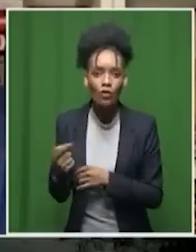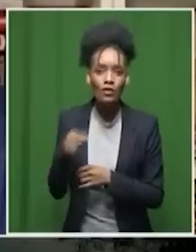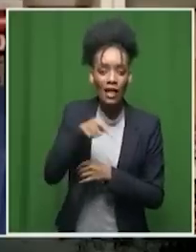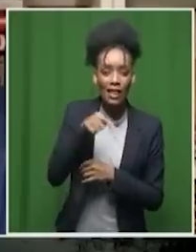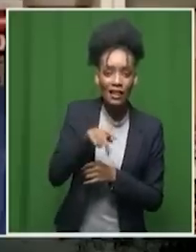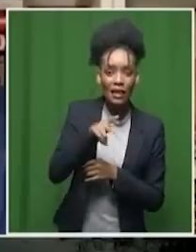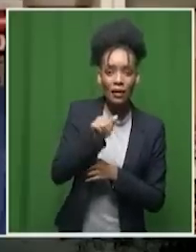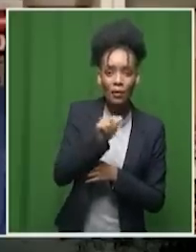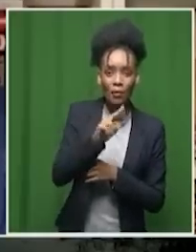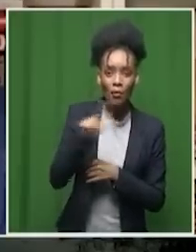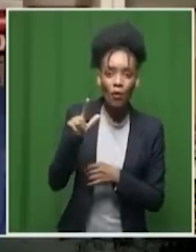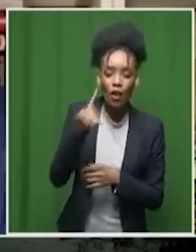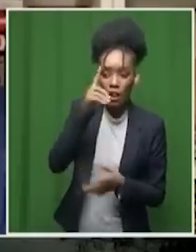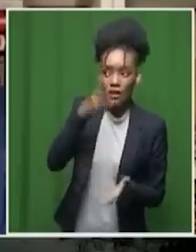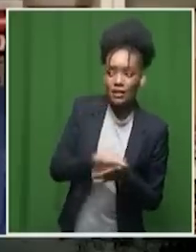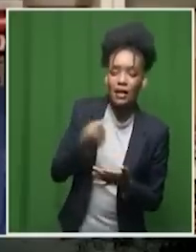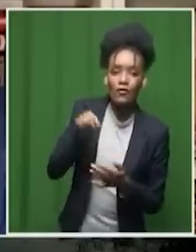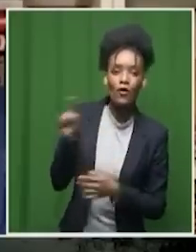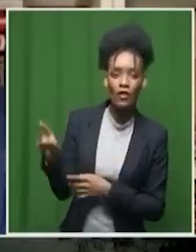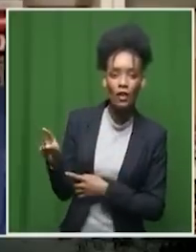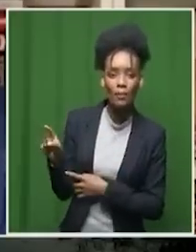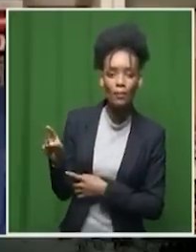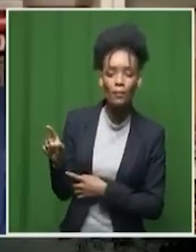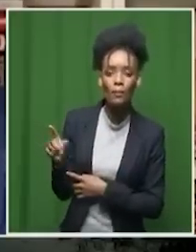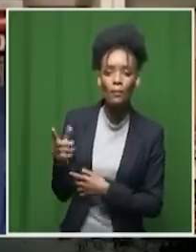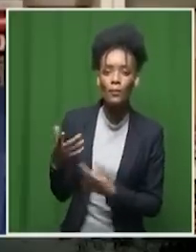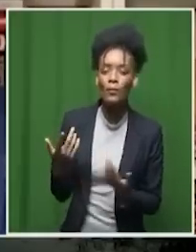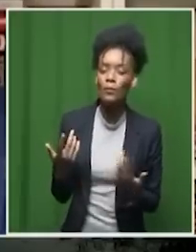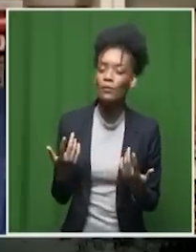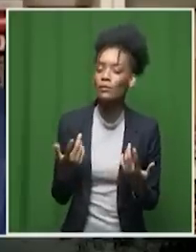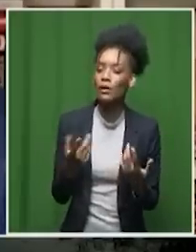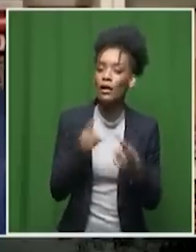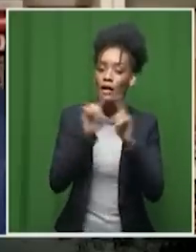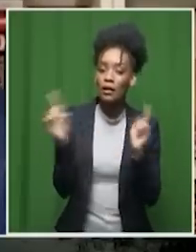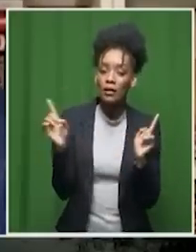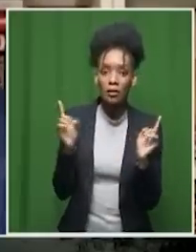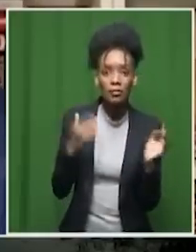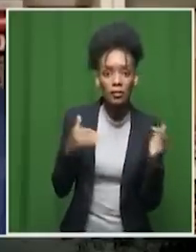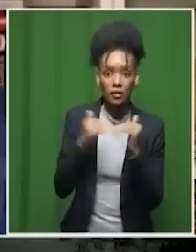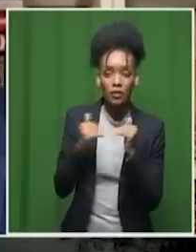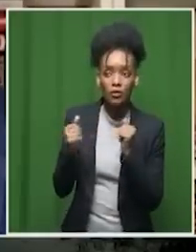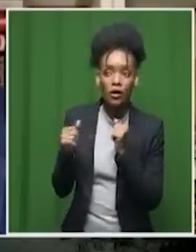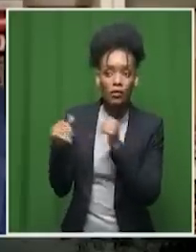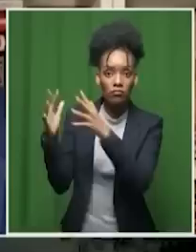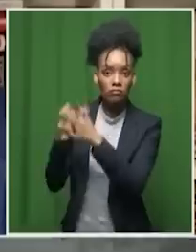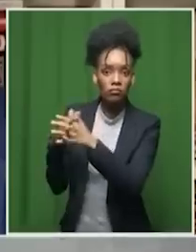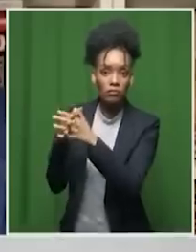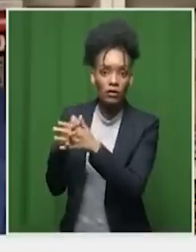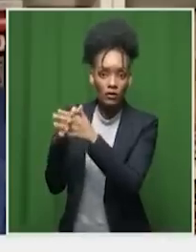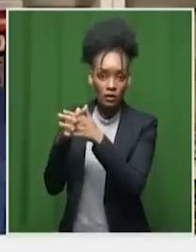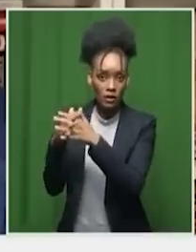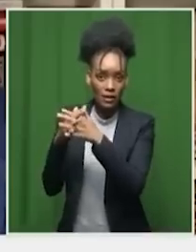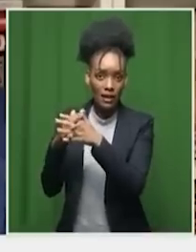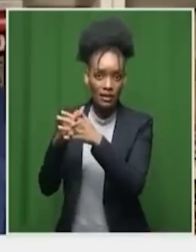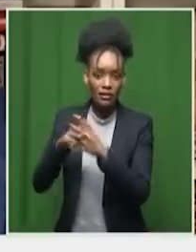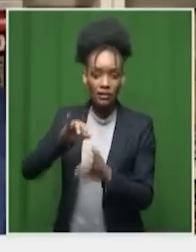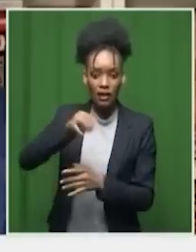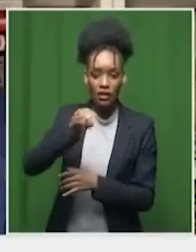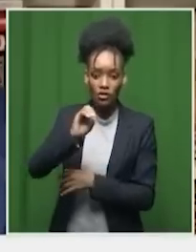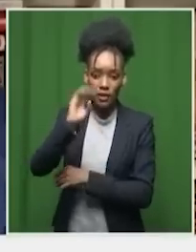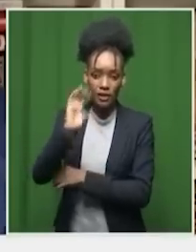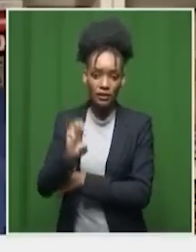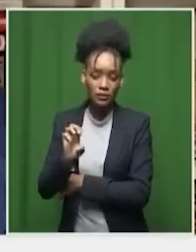their best interest once more. But equally, the president of the United States, Joe Biden, is 80 years old.